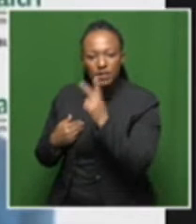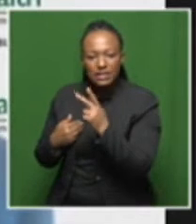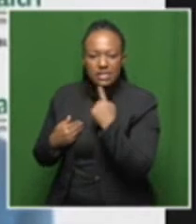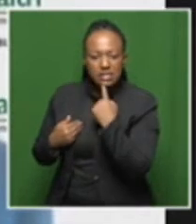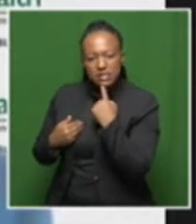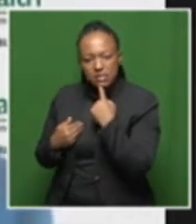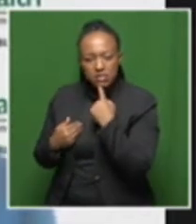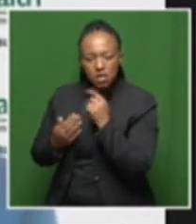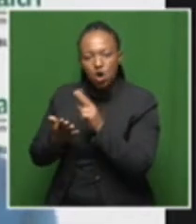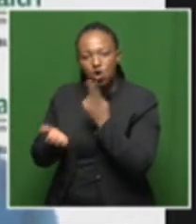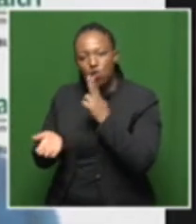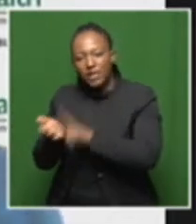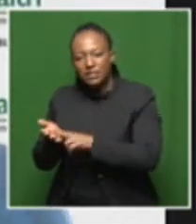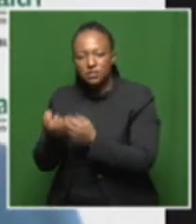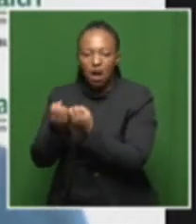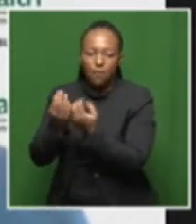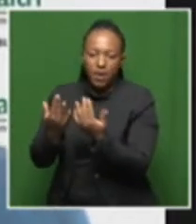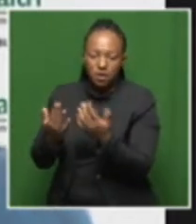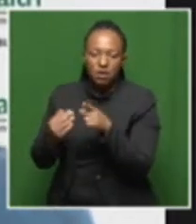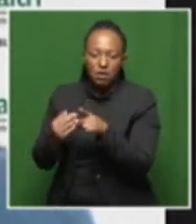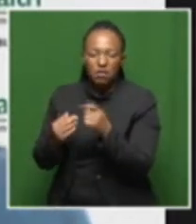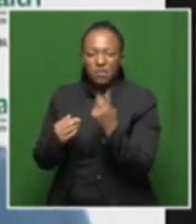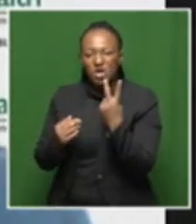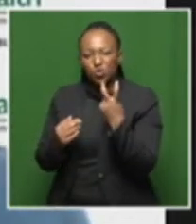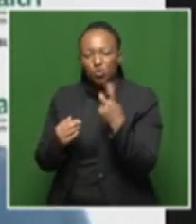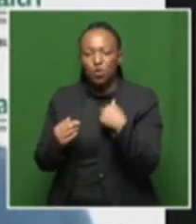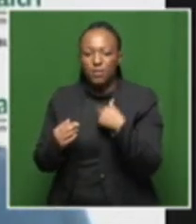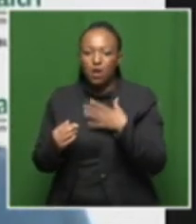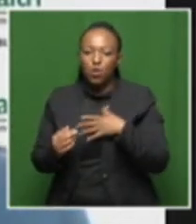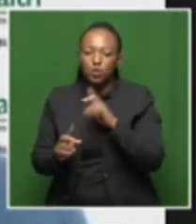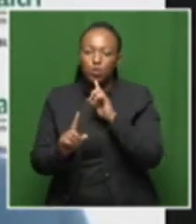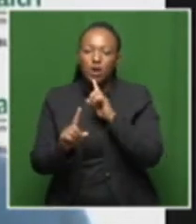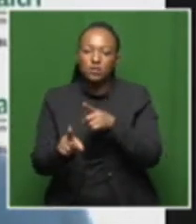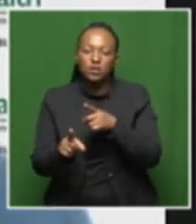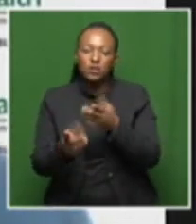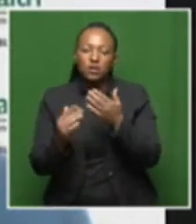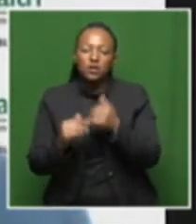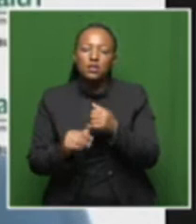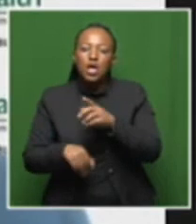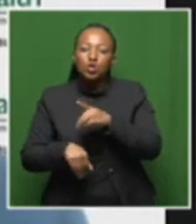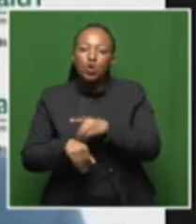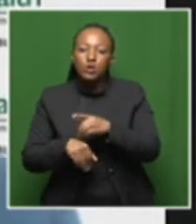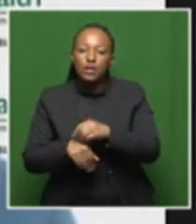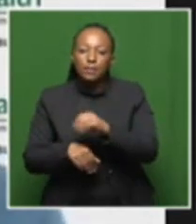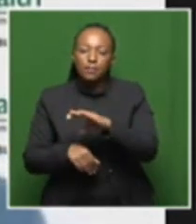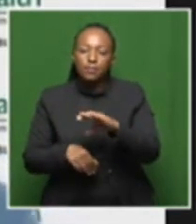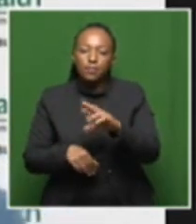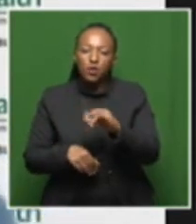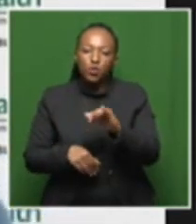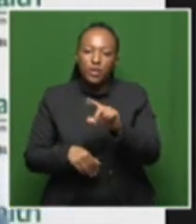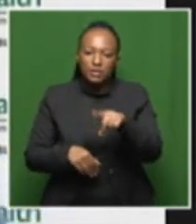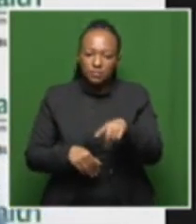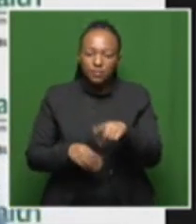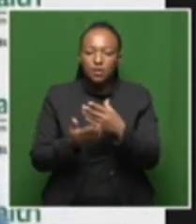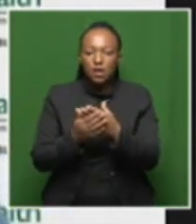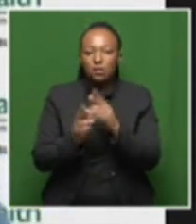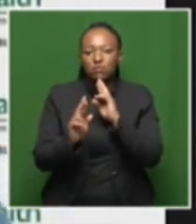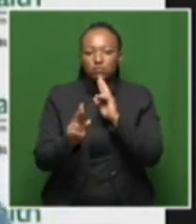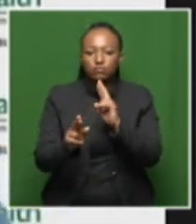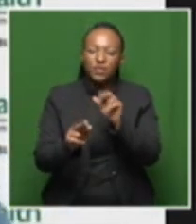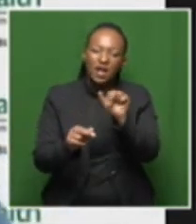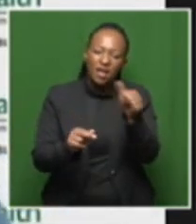the progress going. I think those are the two that I'd like to take, and then Dr. Crisp will take the other ones. Thank you very much.